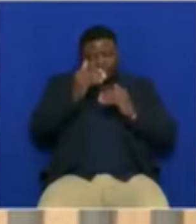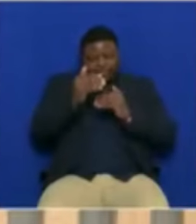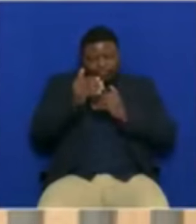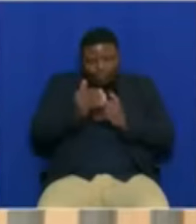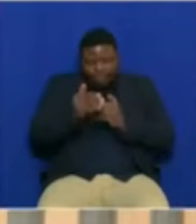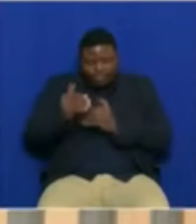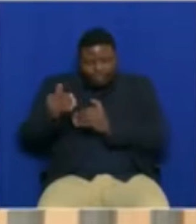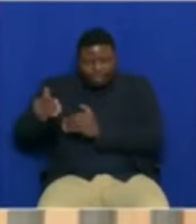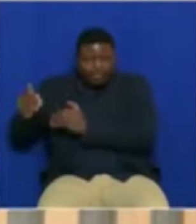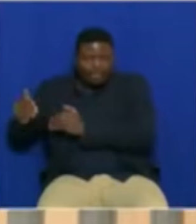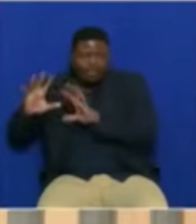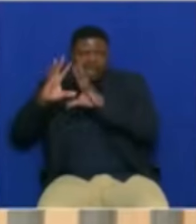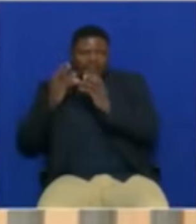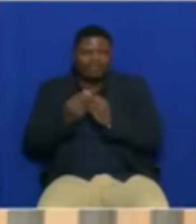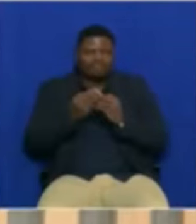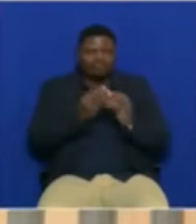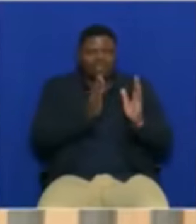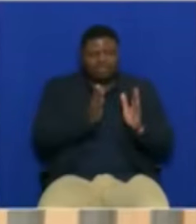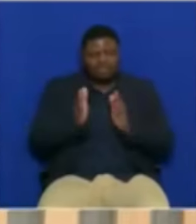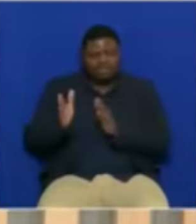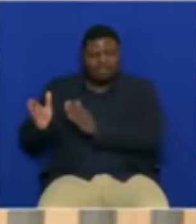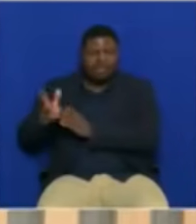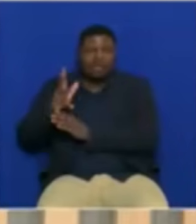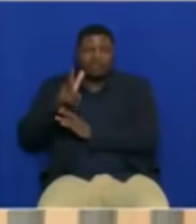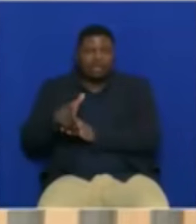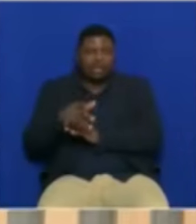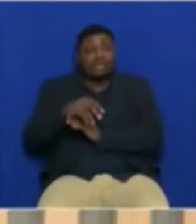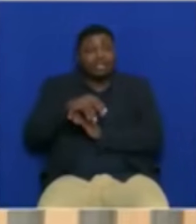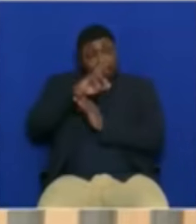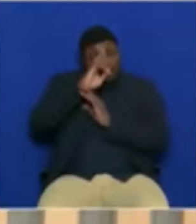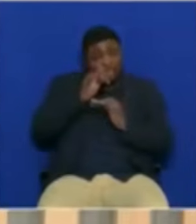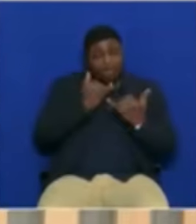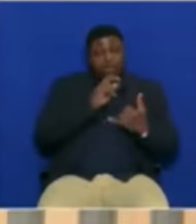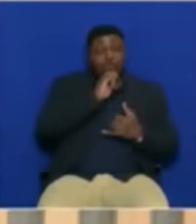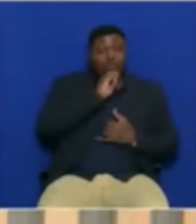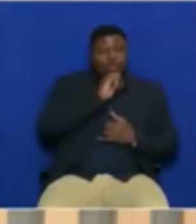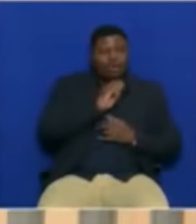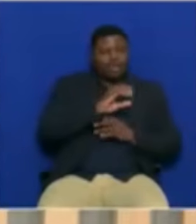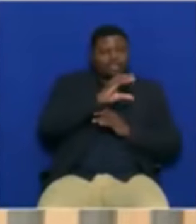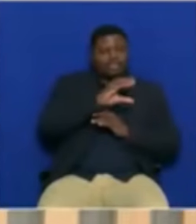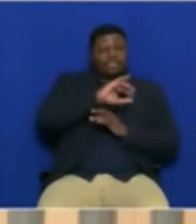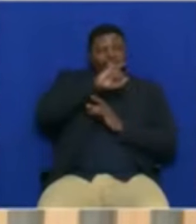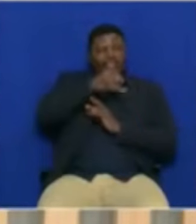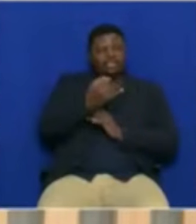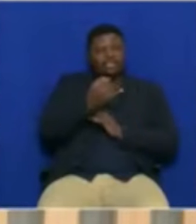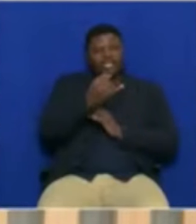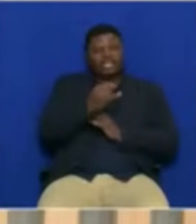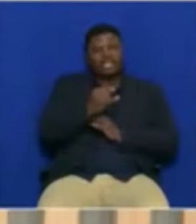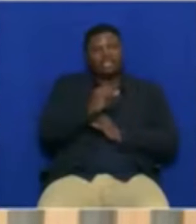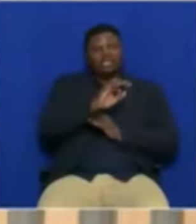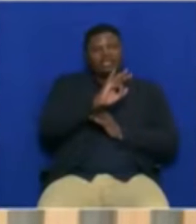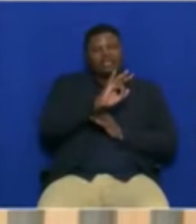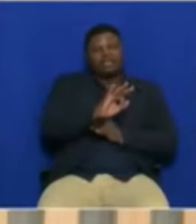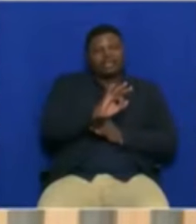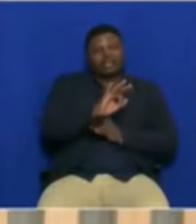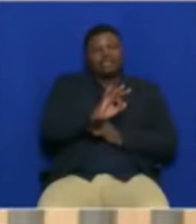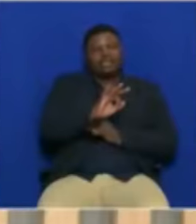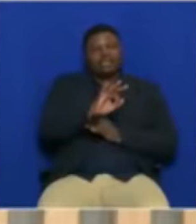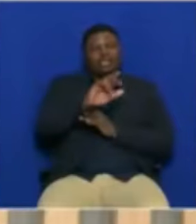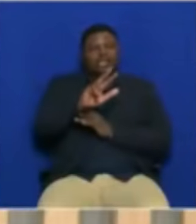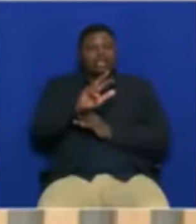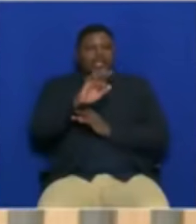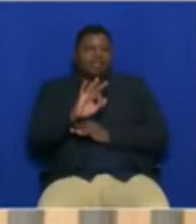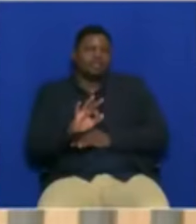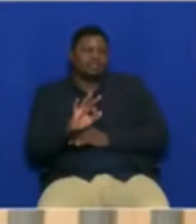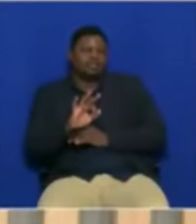morning, CJC 383, so that if I skip any particular event in my timeline, we